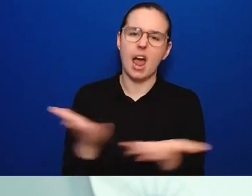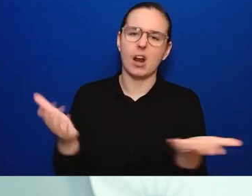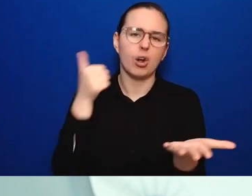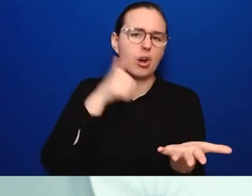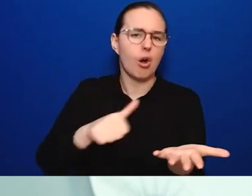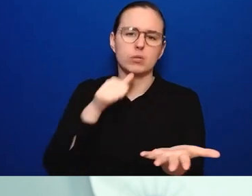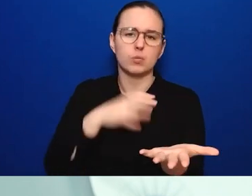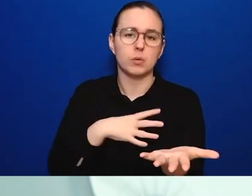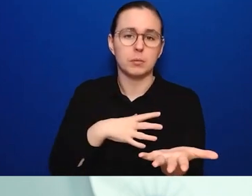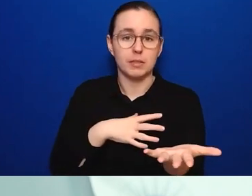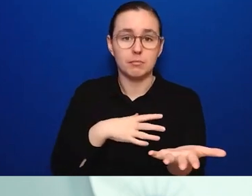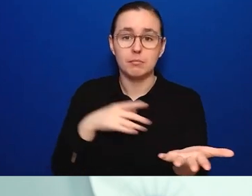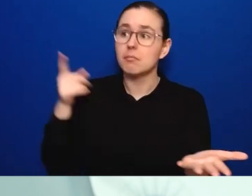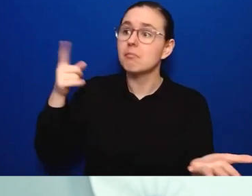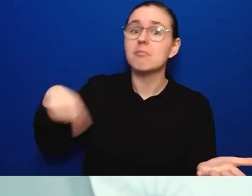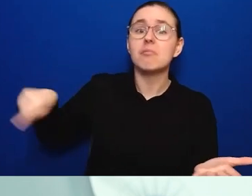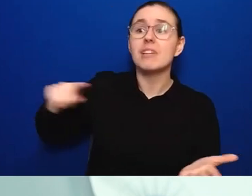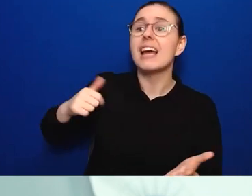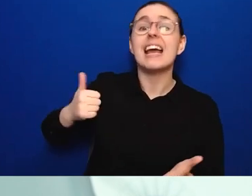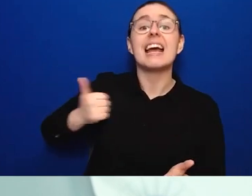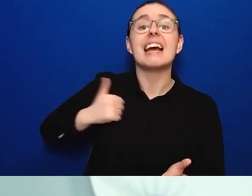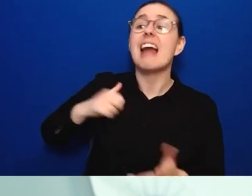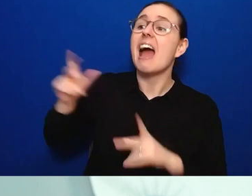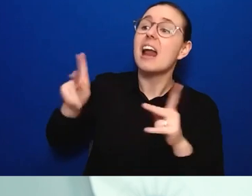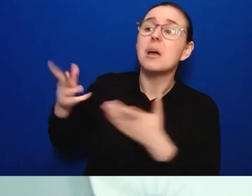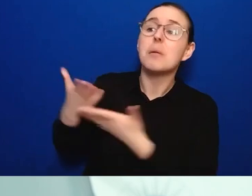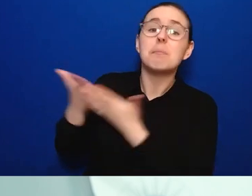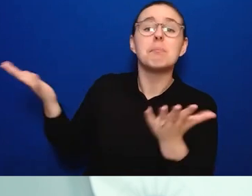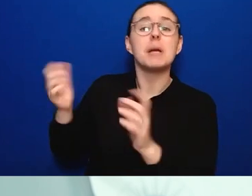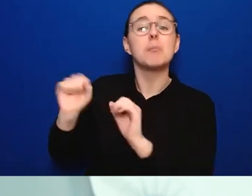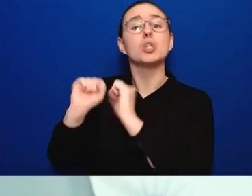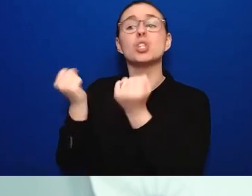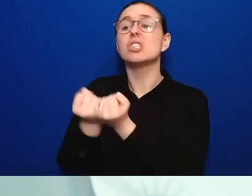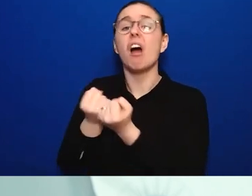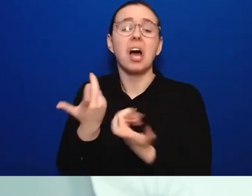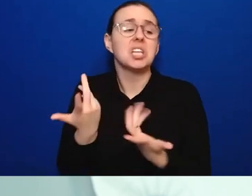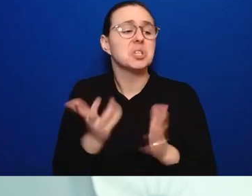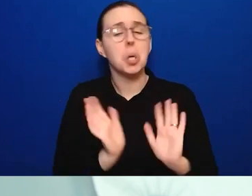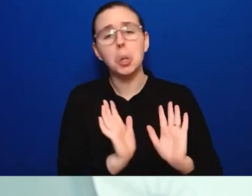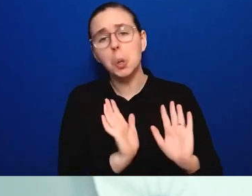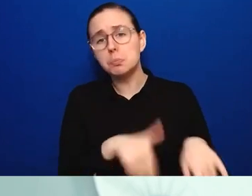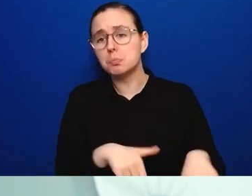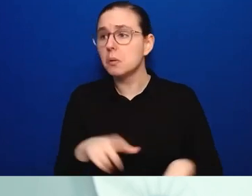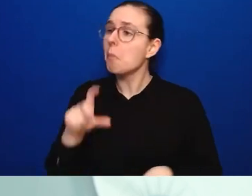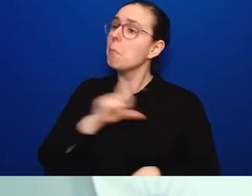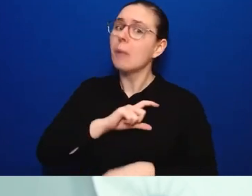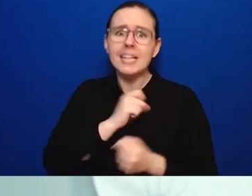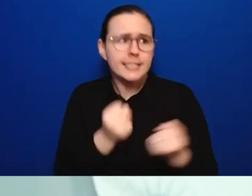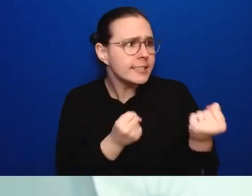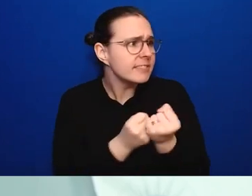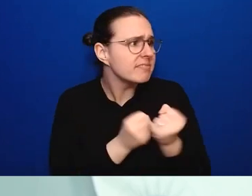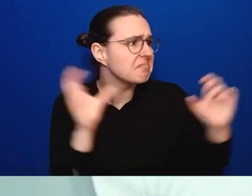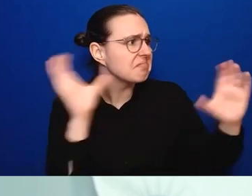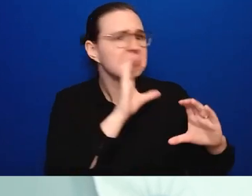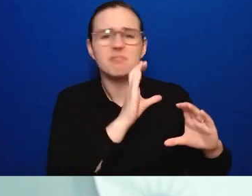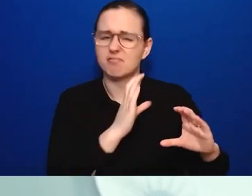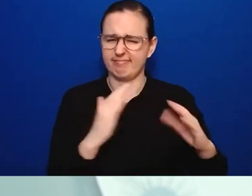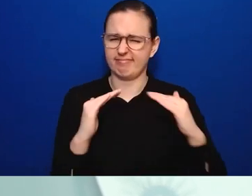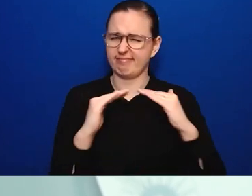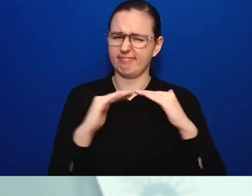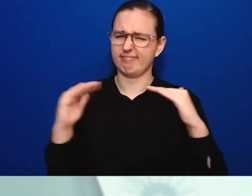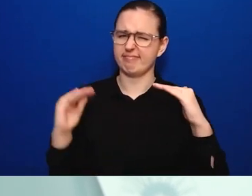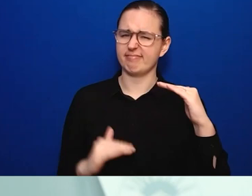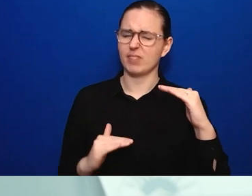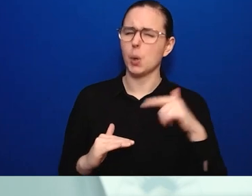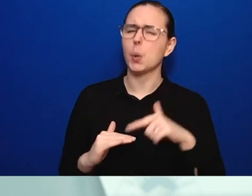receive substandard service from the police and from the judicial system. We've long endured colonial